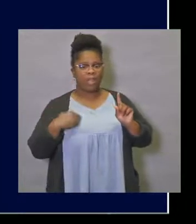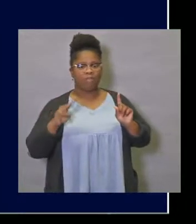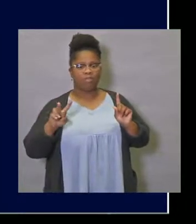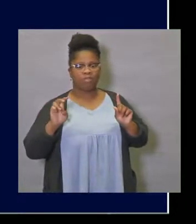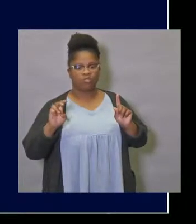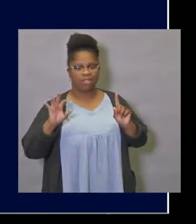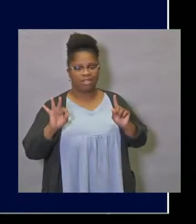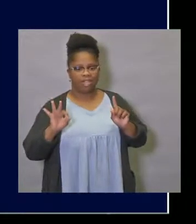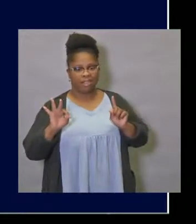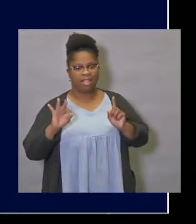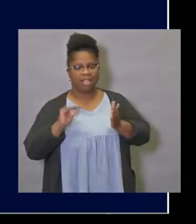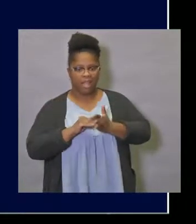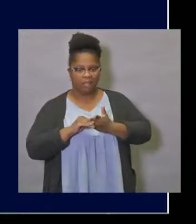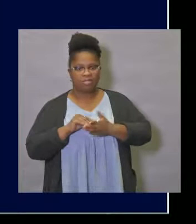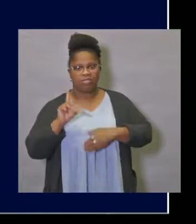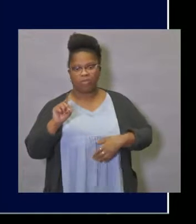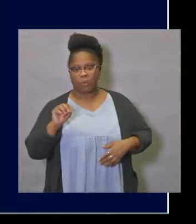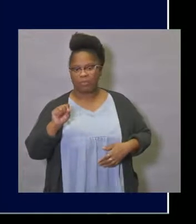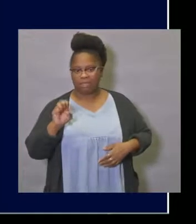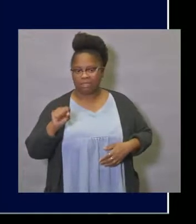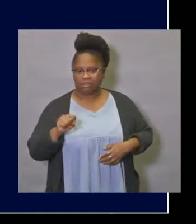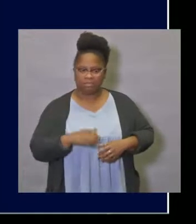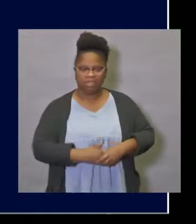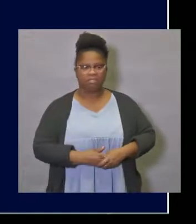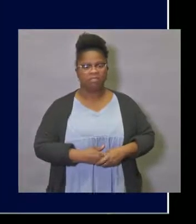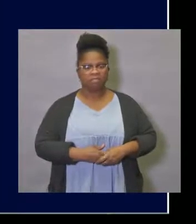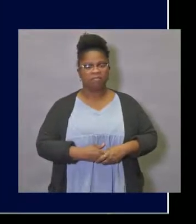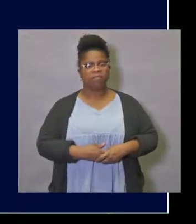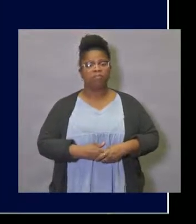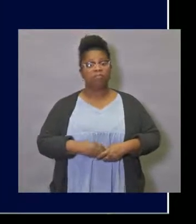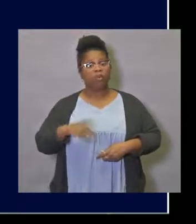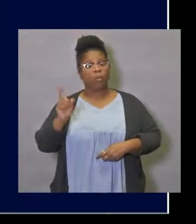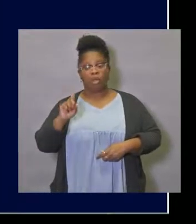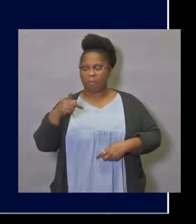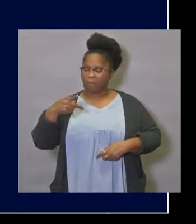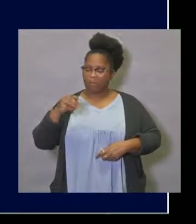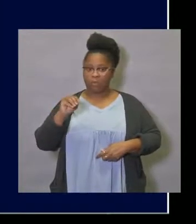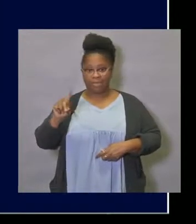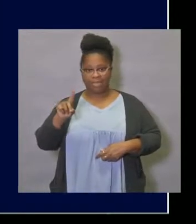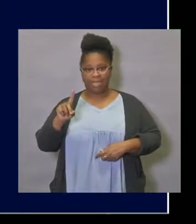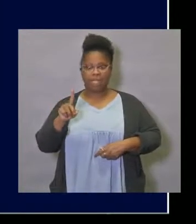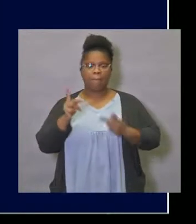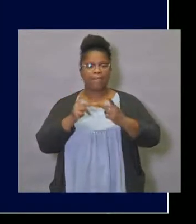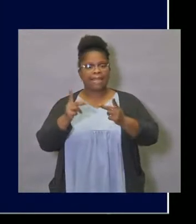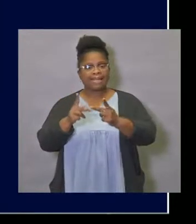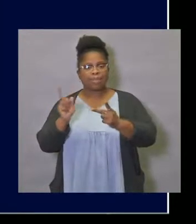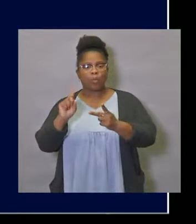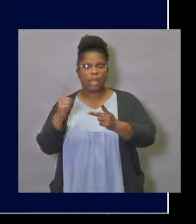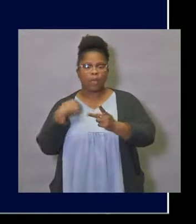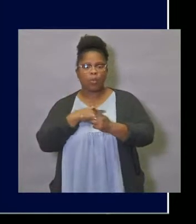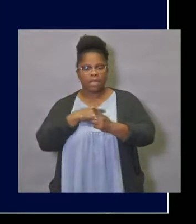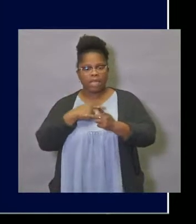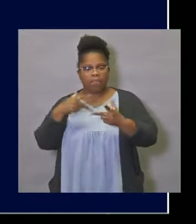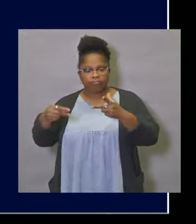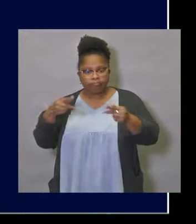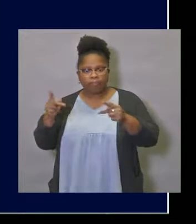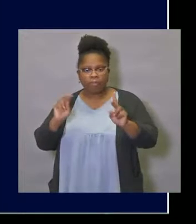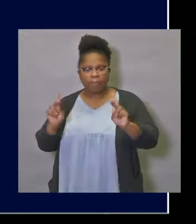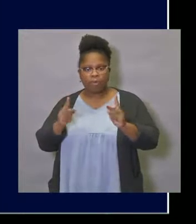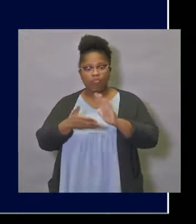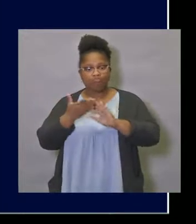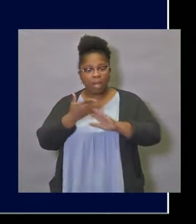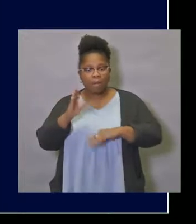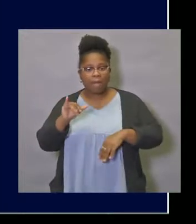appointments. The large points of dispensing, or pods, run by Public Health and LA City receive